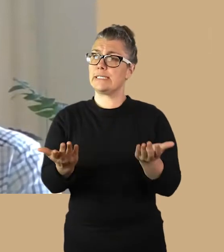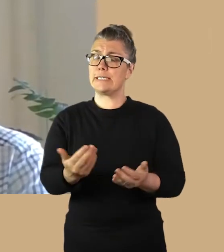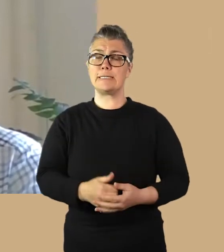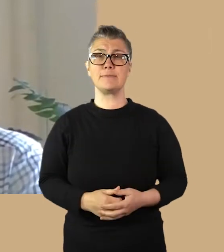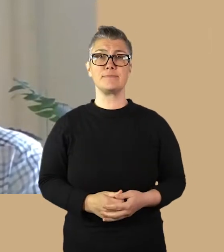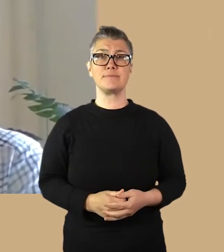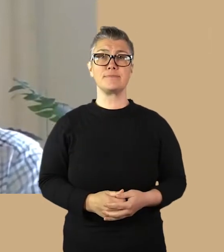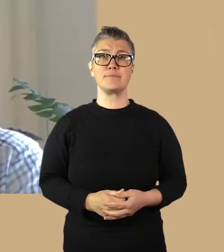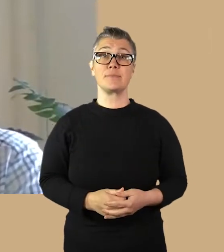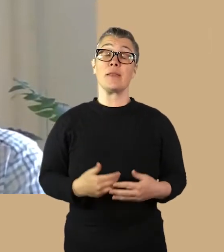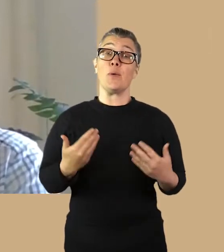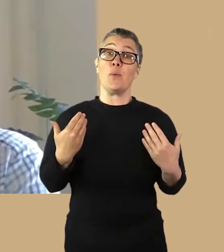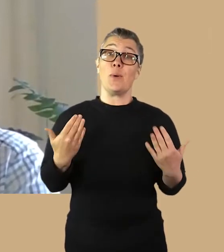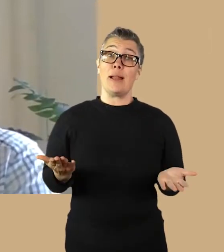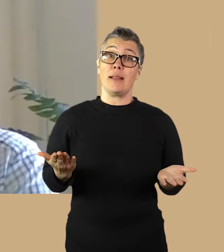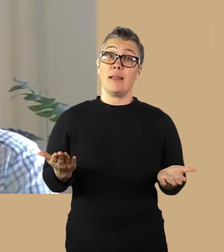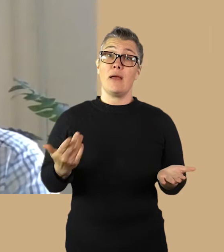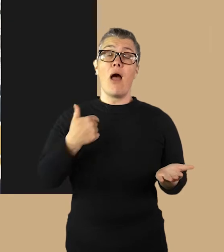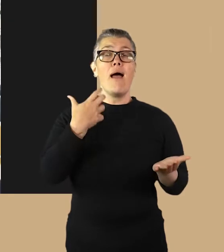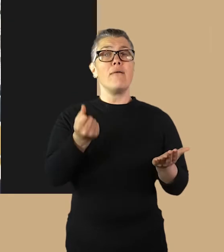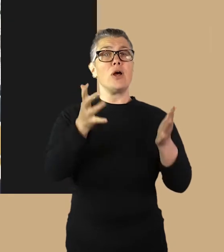time of your education?